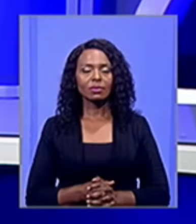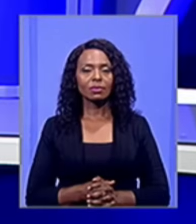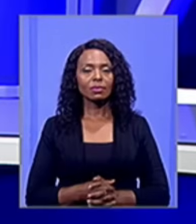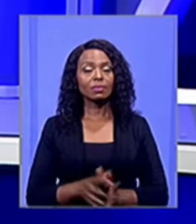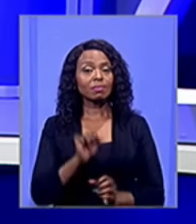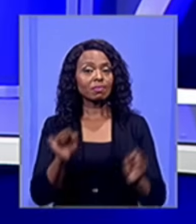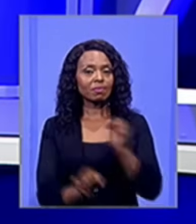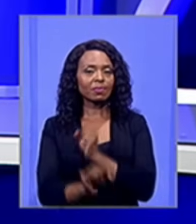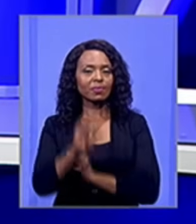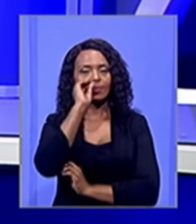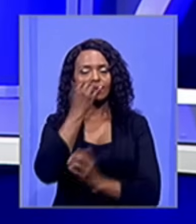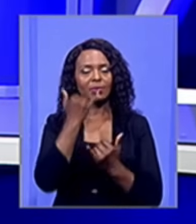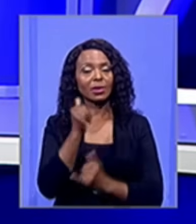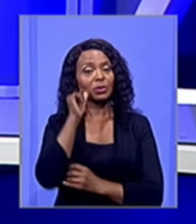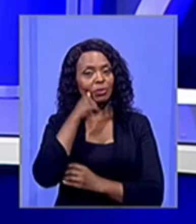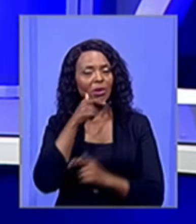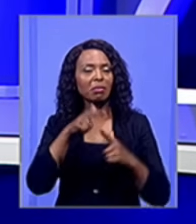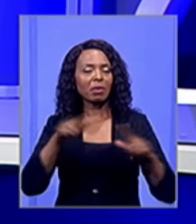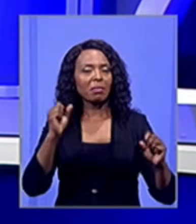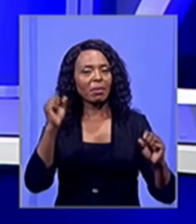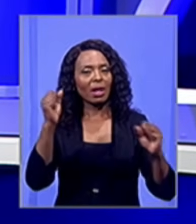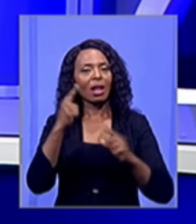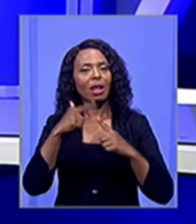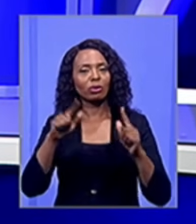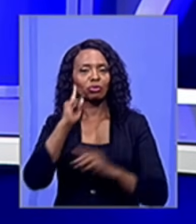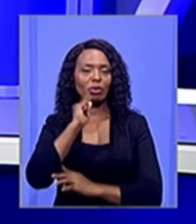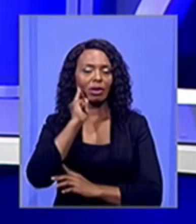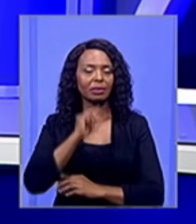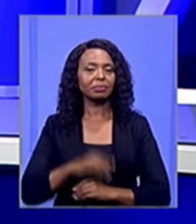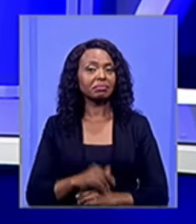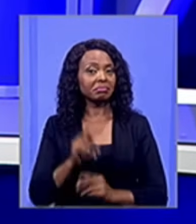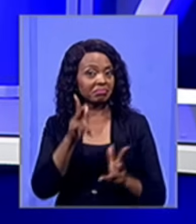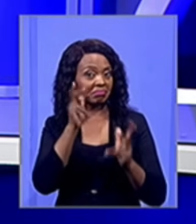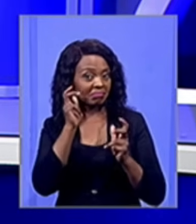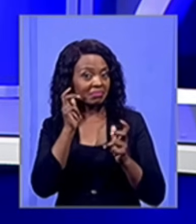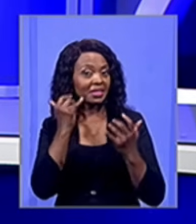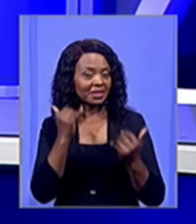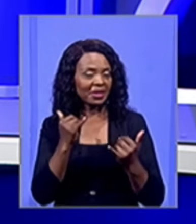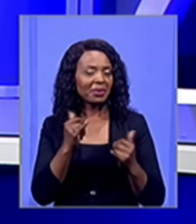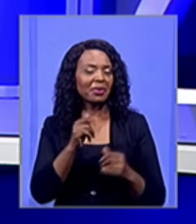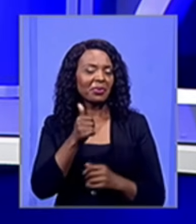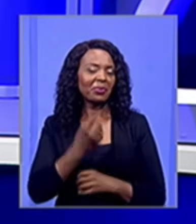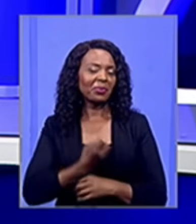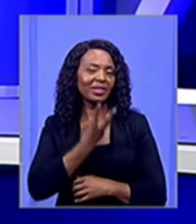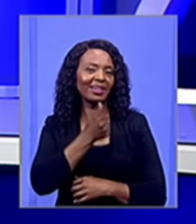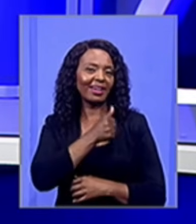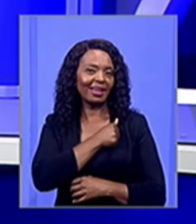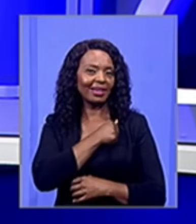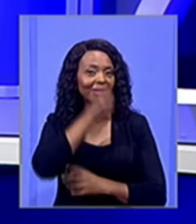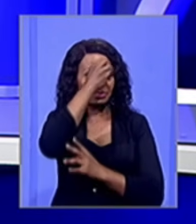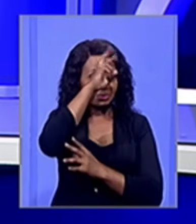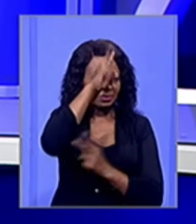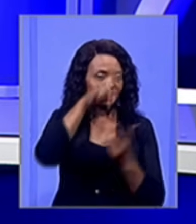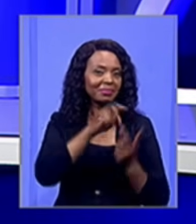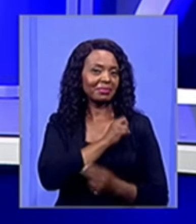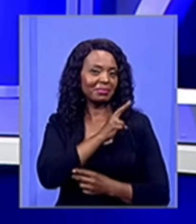Fela mona mohi o tla fumana ditaba tsa Setswana o sane ka thapama jwalo ka se re utlwile re lakaletsa dihlopha tsana tsa di-Boks le di-Proteas